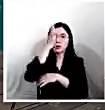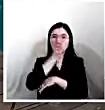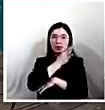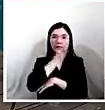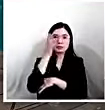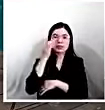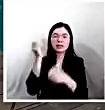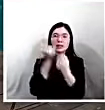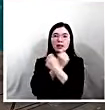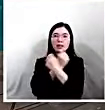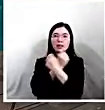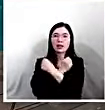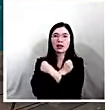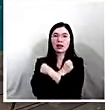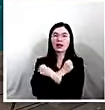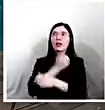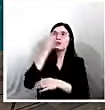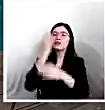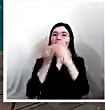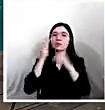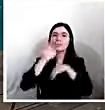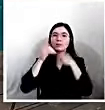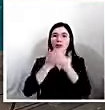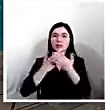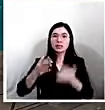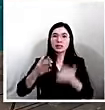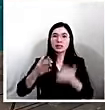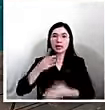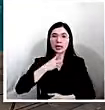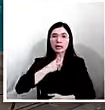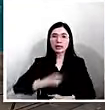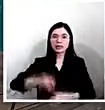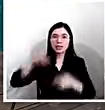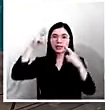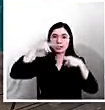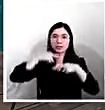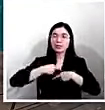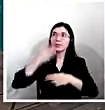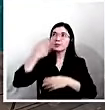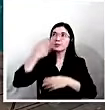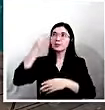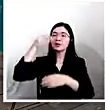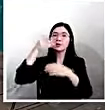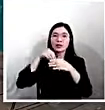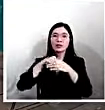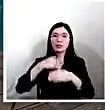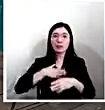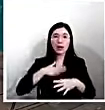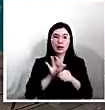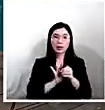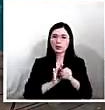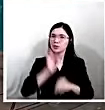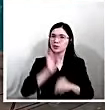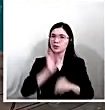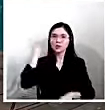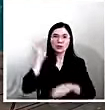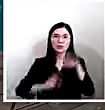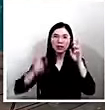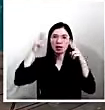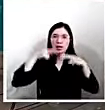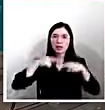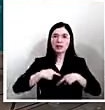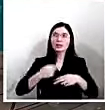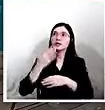sacrament. I love you above all things, and I desire to receive you into my soul. Since I cannot at